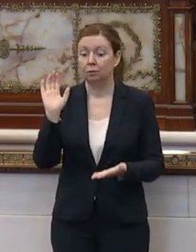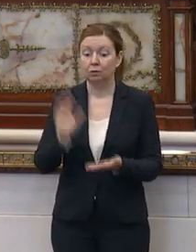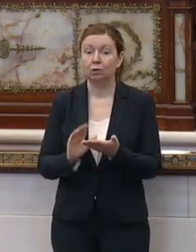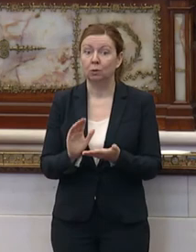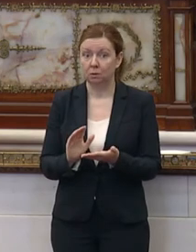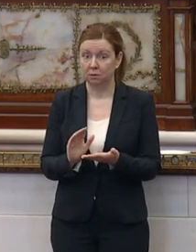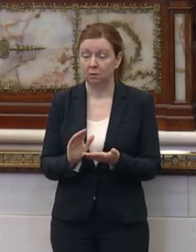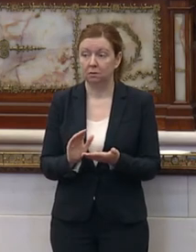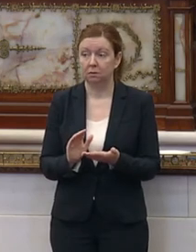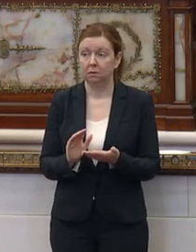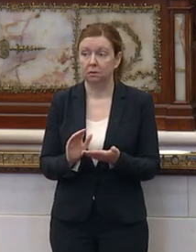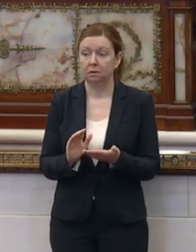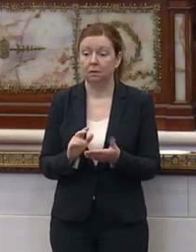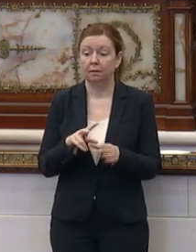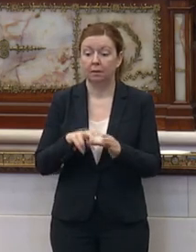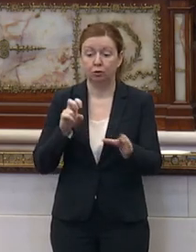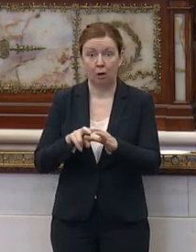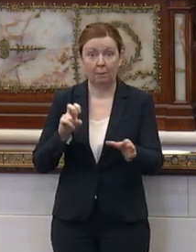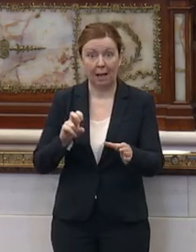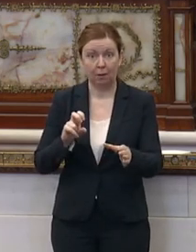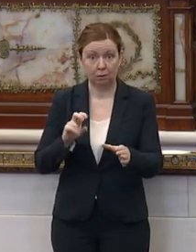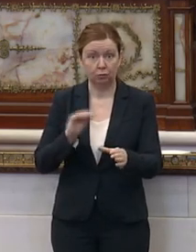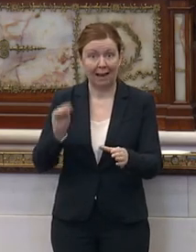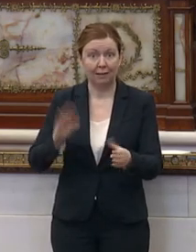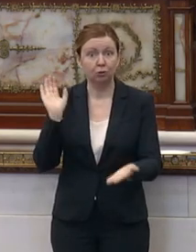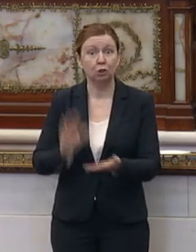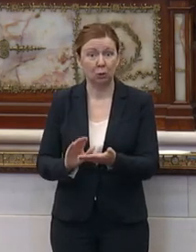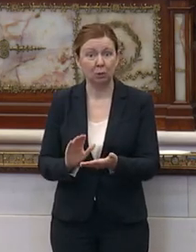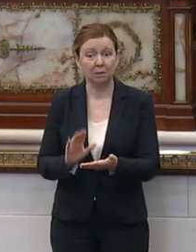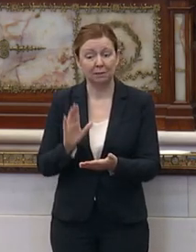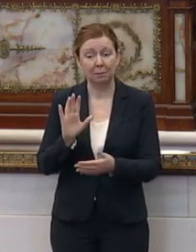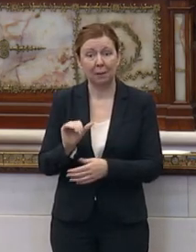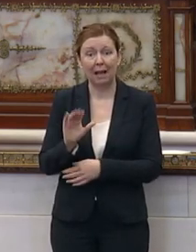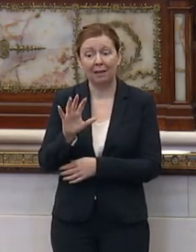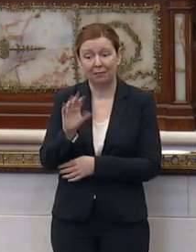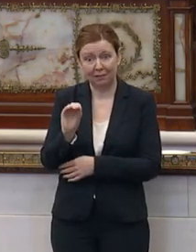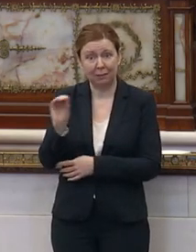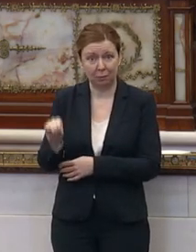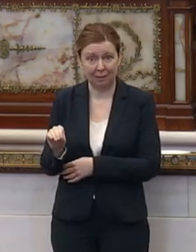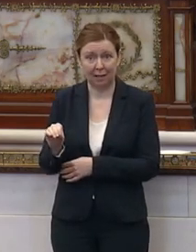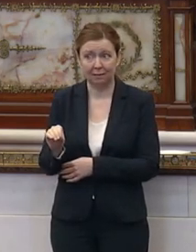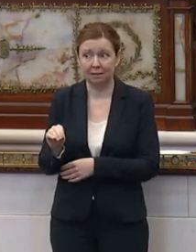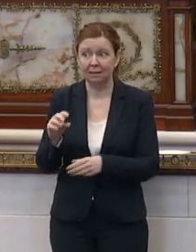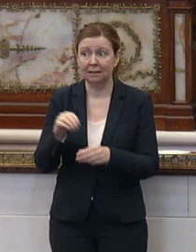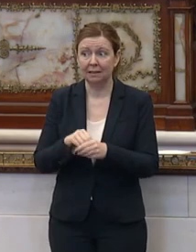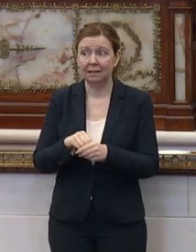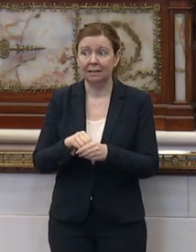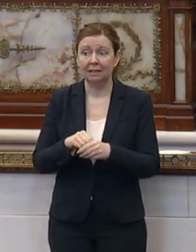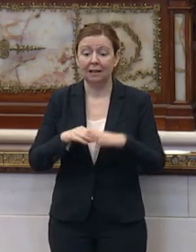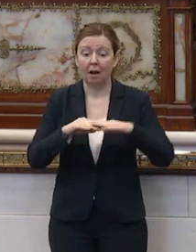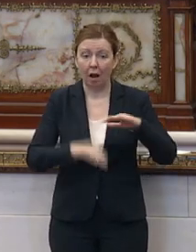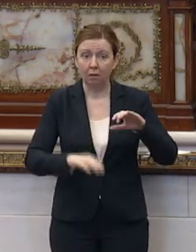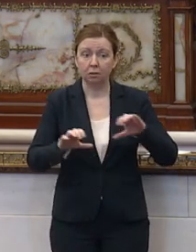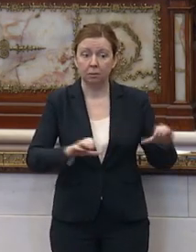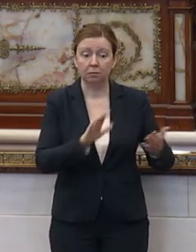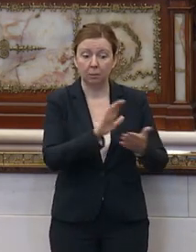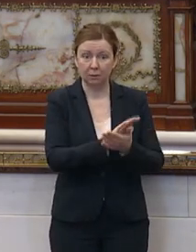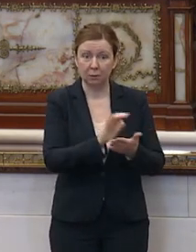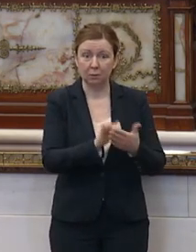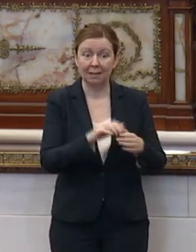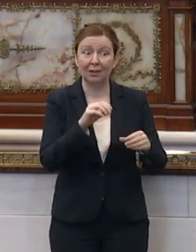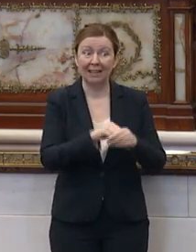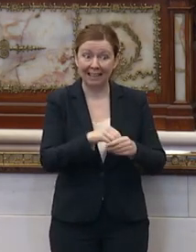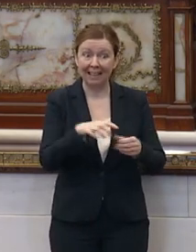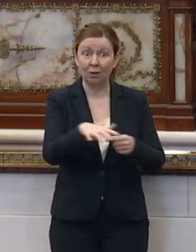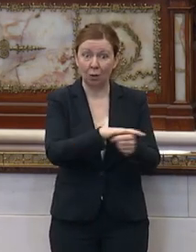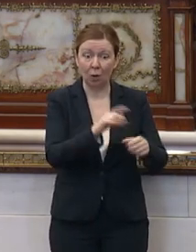reduced the dropout rate by 50% in the underperforming schools that are in